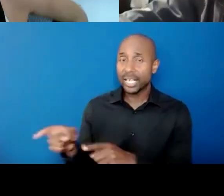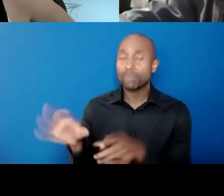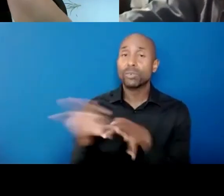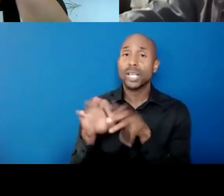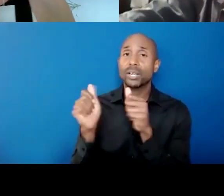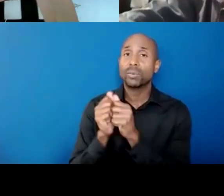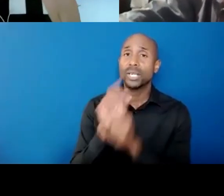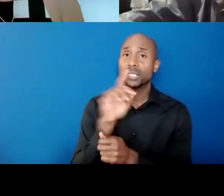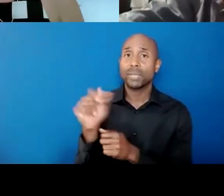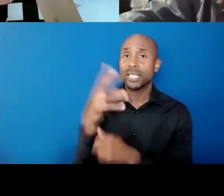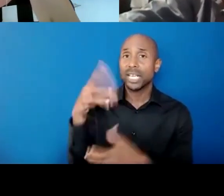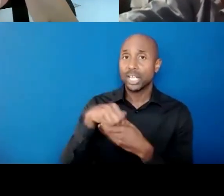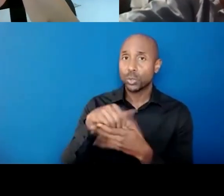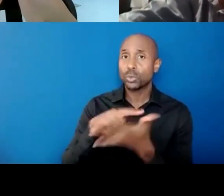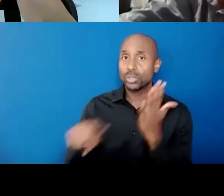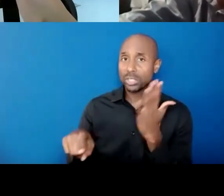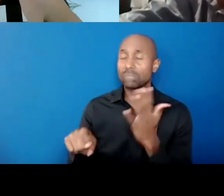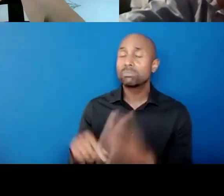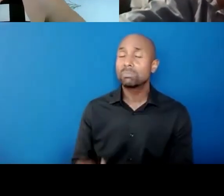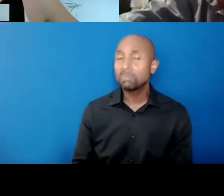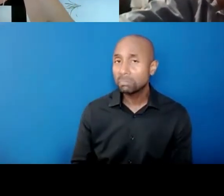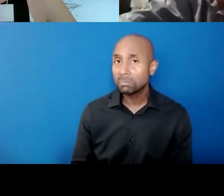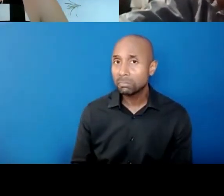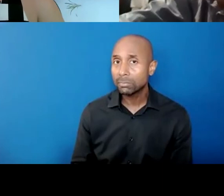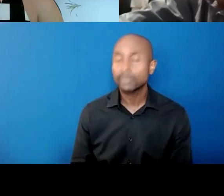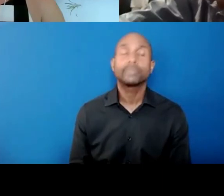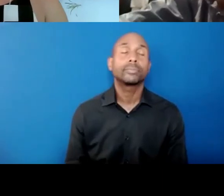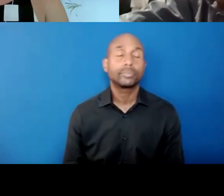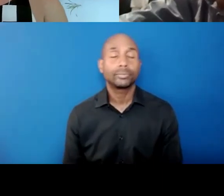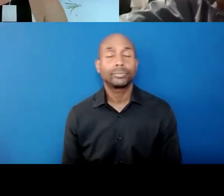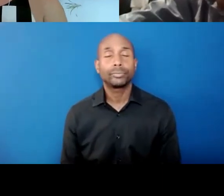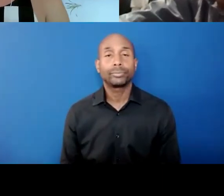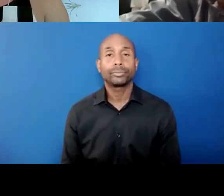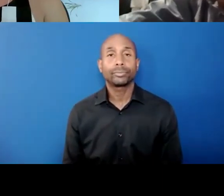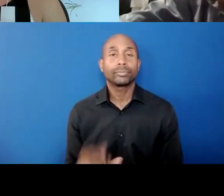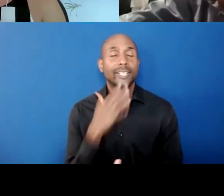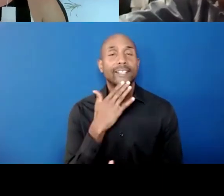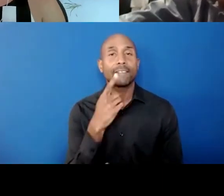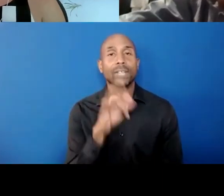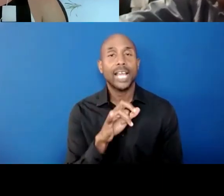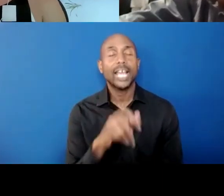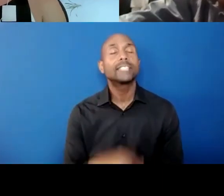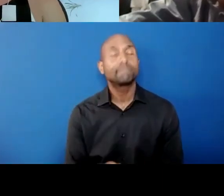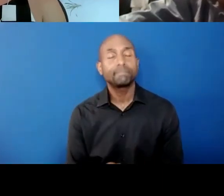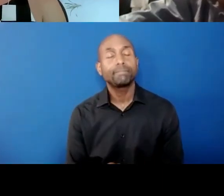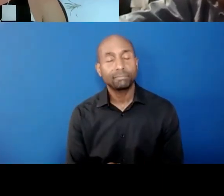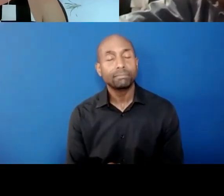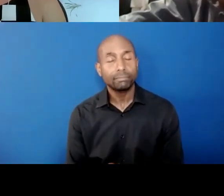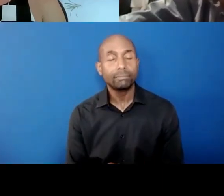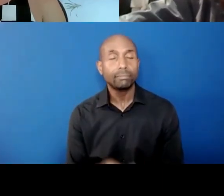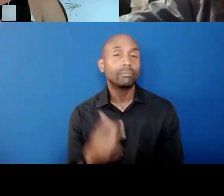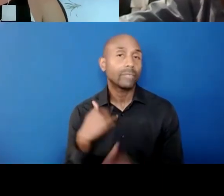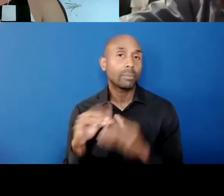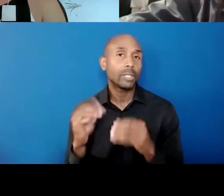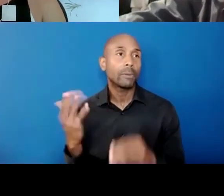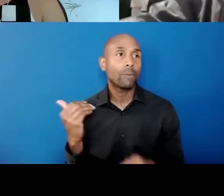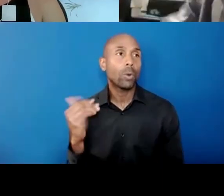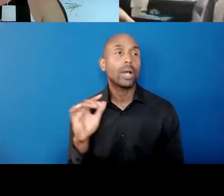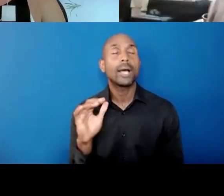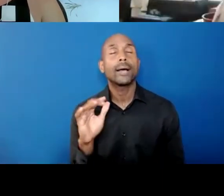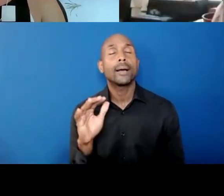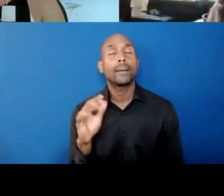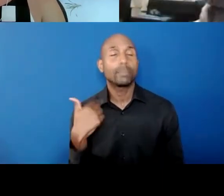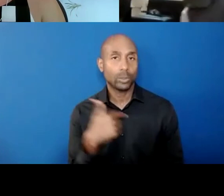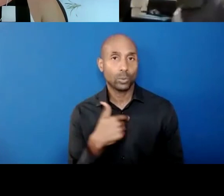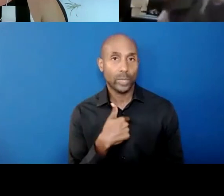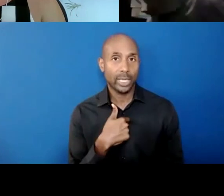inclusion from your side. No, thank you for that. And I think, and as I mentioned earlier, we